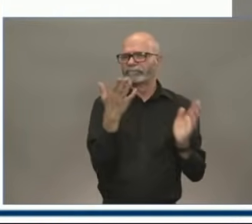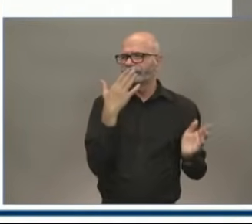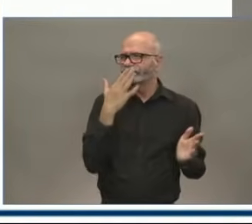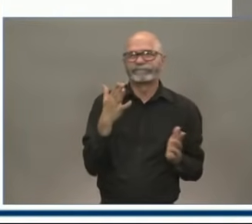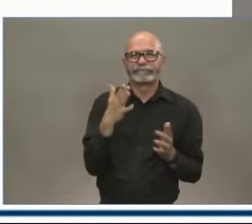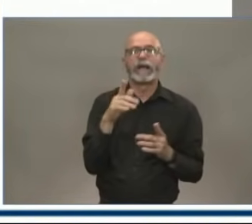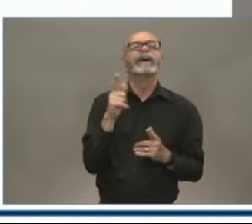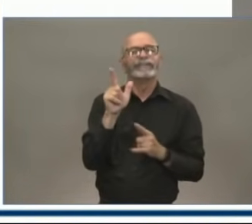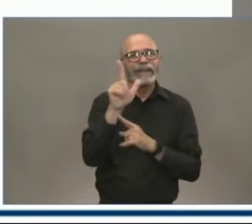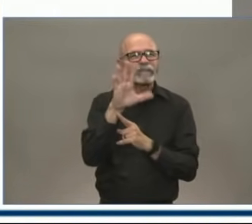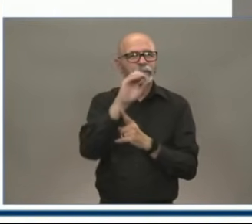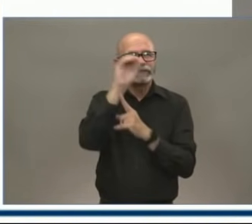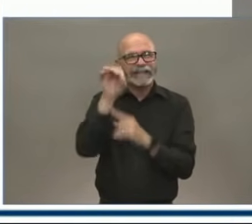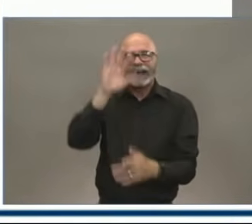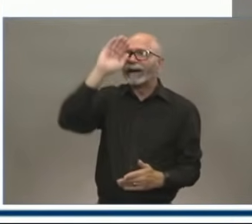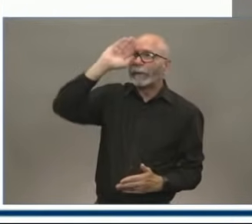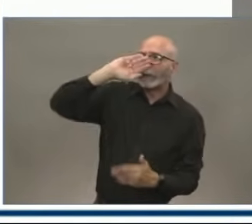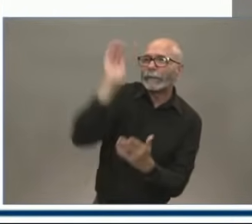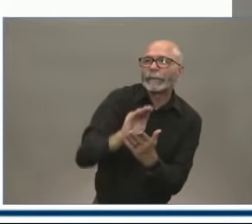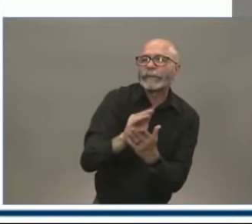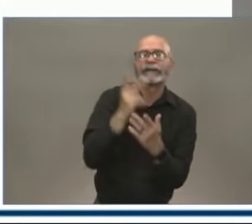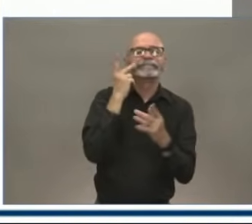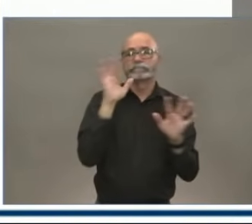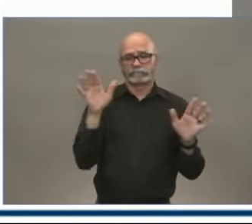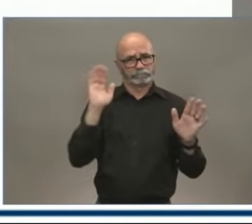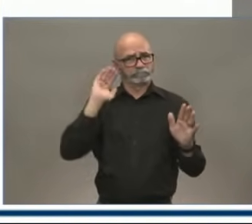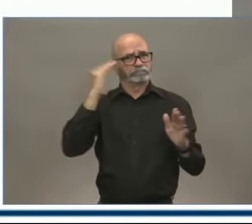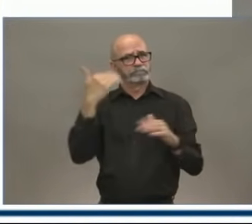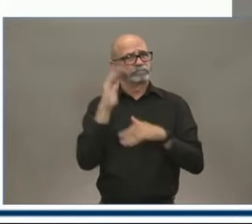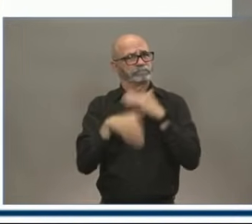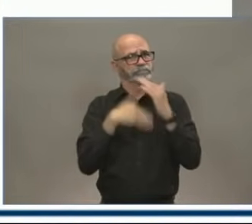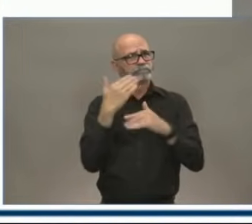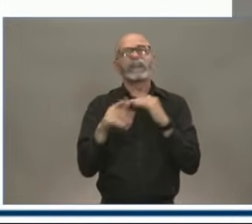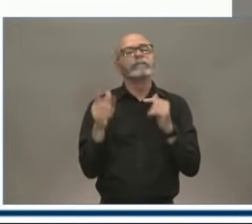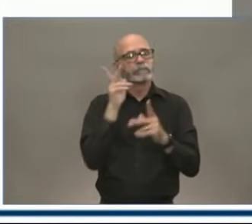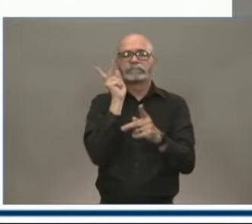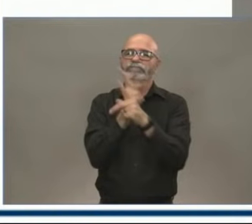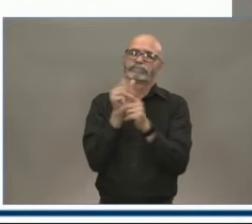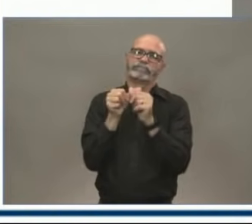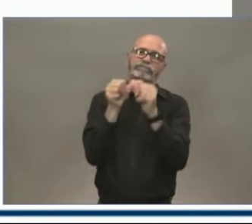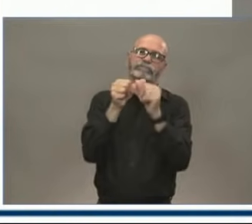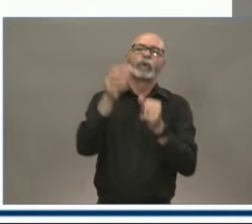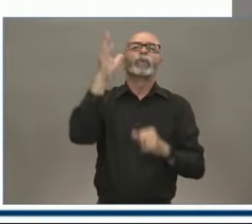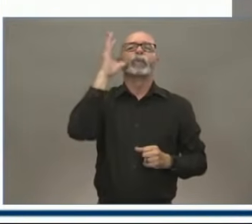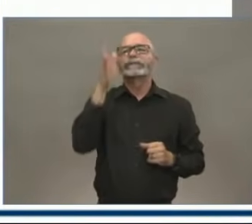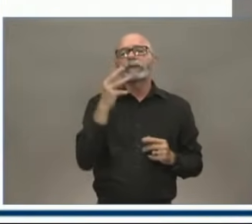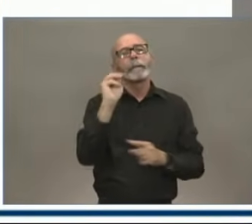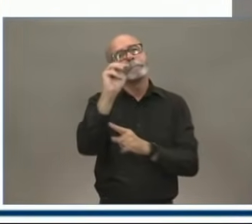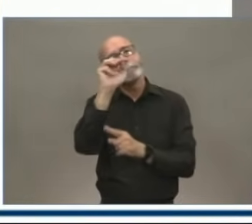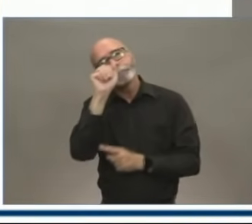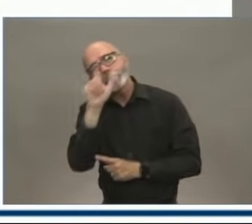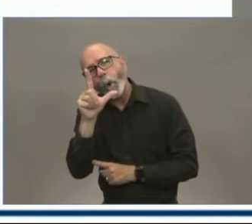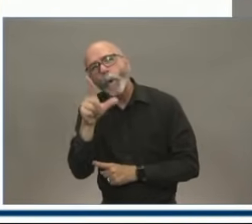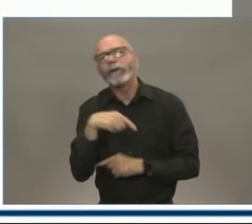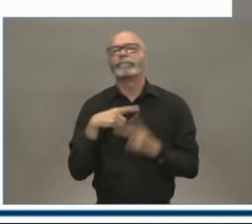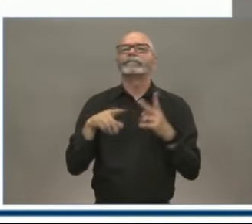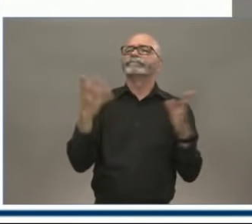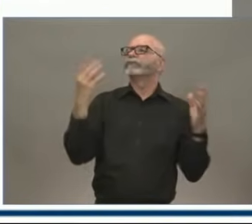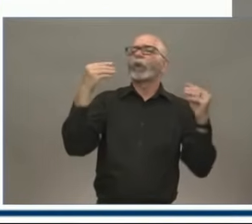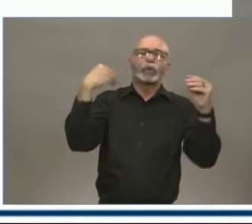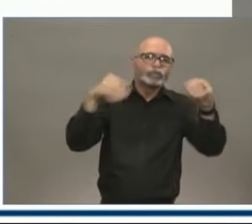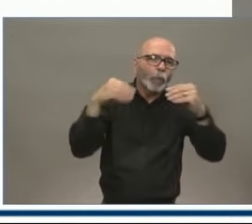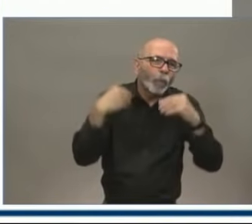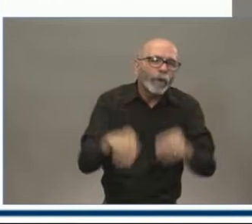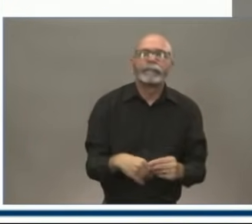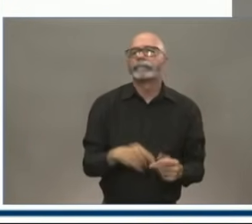their allowable capacity. And there we're going to continue to have that enforcement, especially at malls and our big box stores in the week